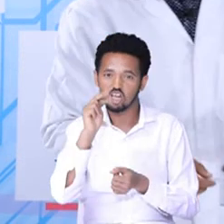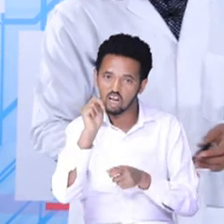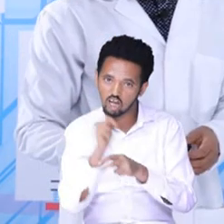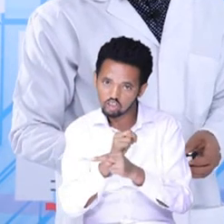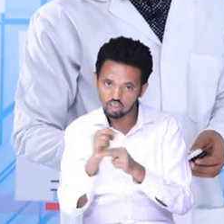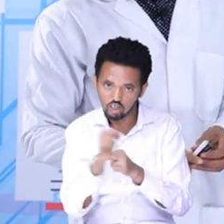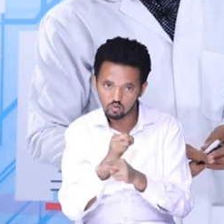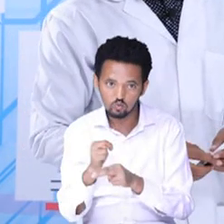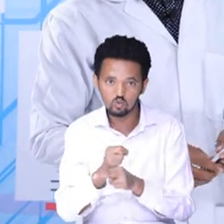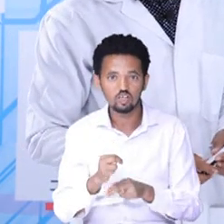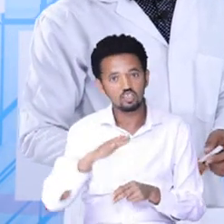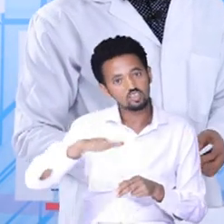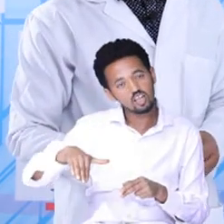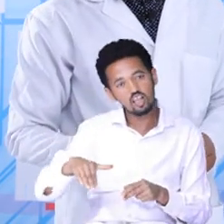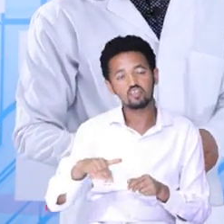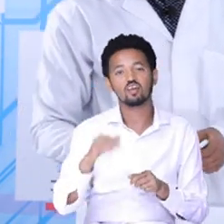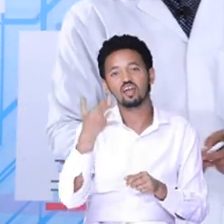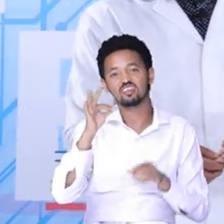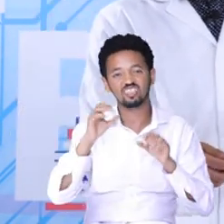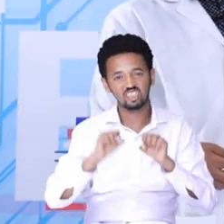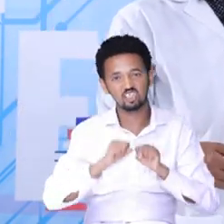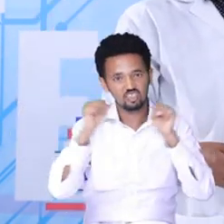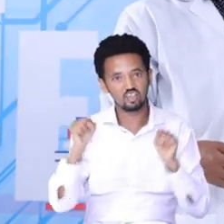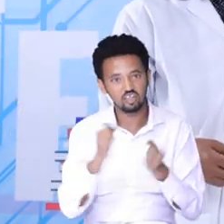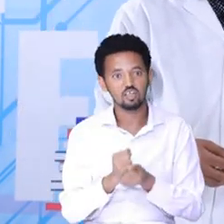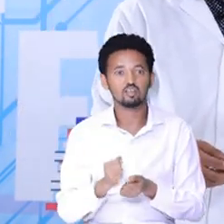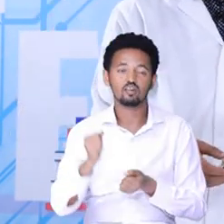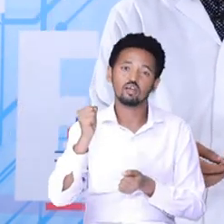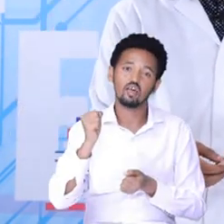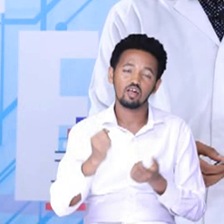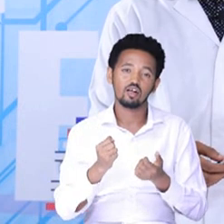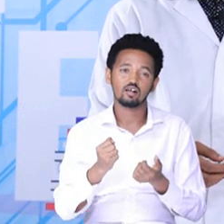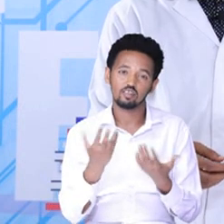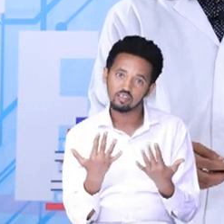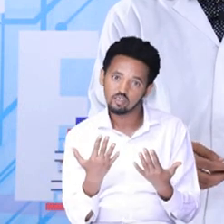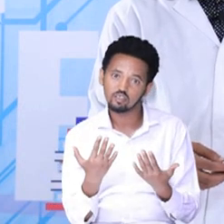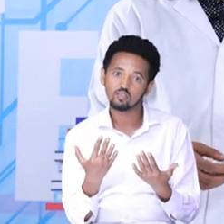of the late 19th century and the early 20th centuries.